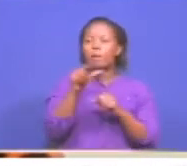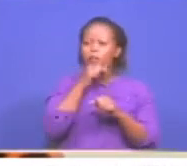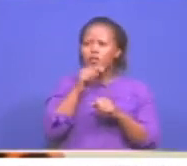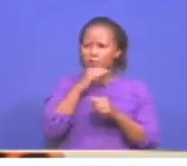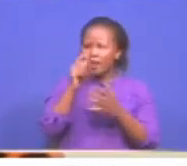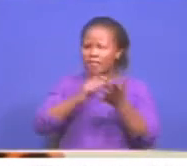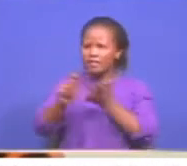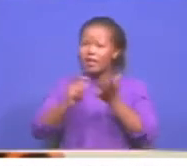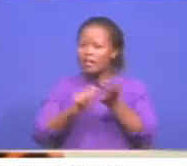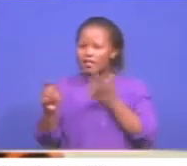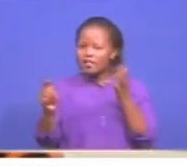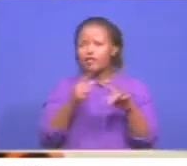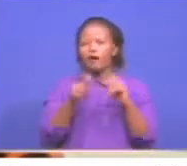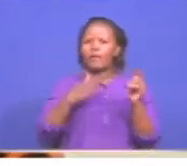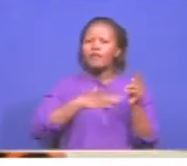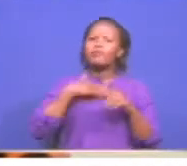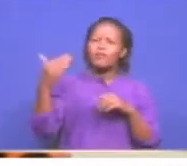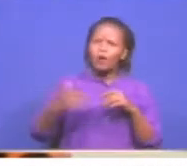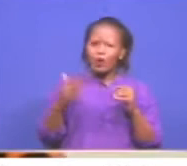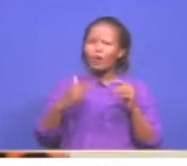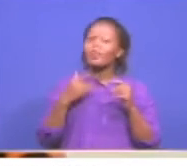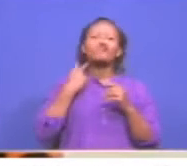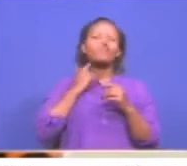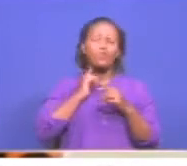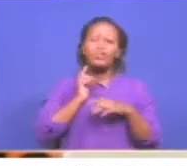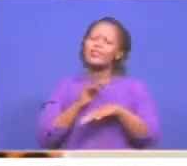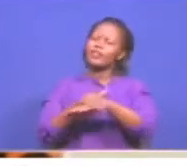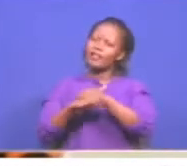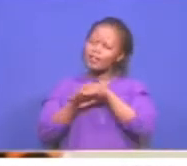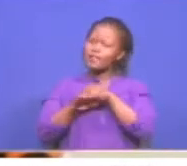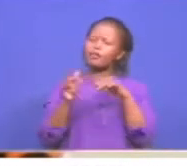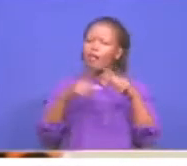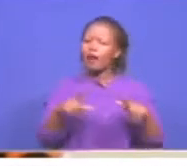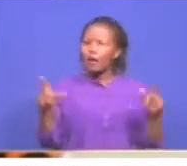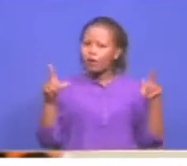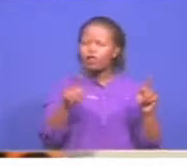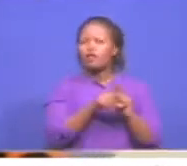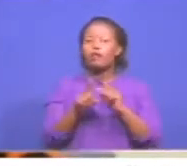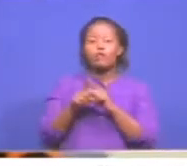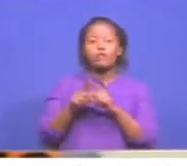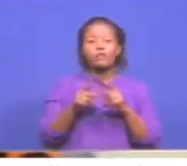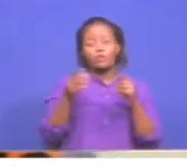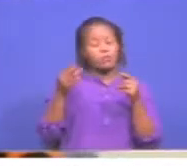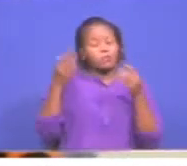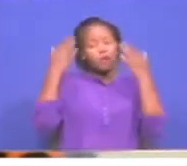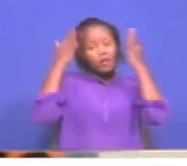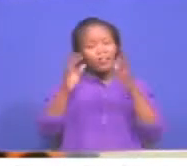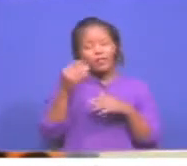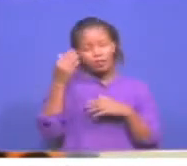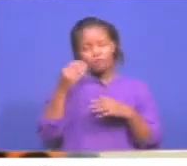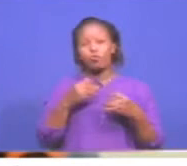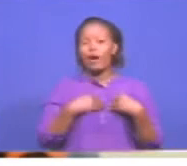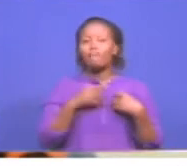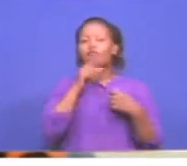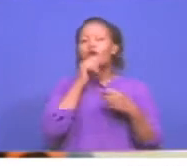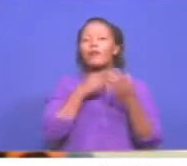writing, but I used to admire his English, his ideas that were way beyond me. That little did I know that I would find myself under his tutelage in the